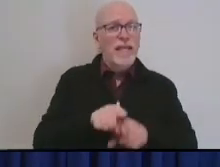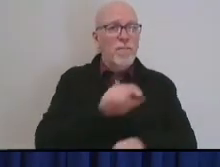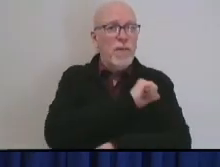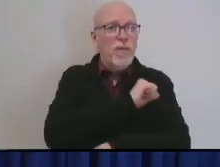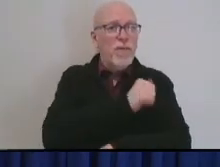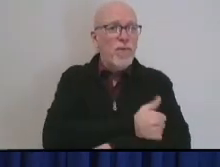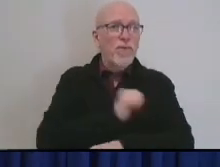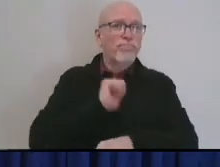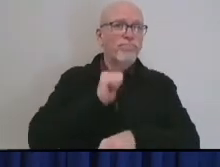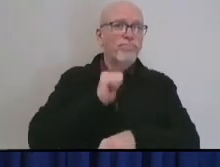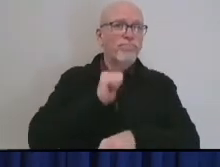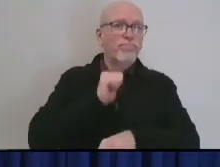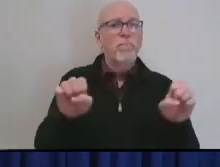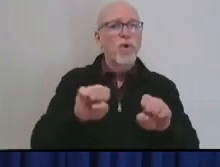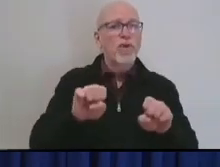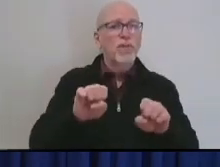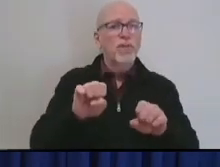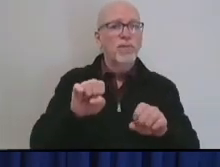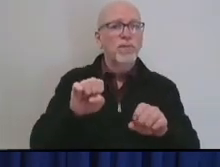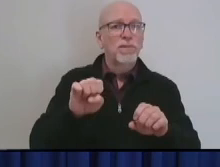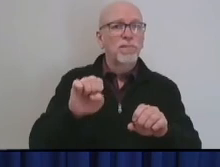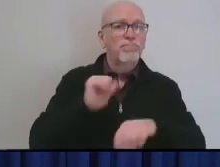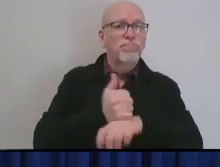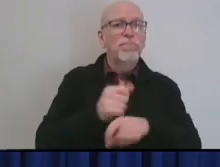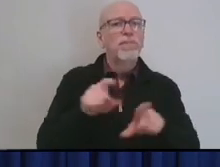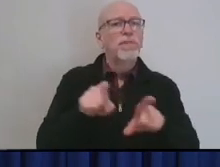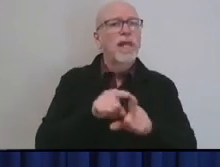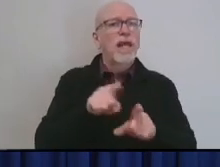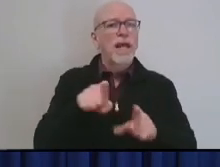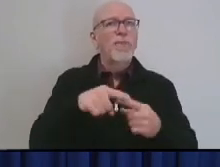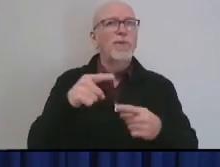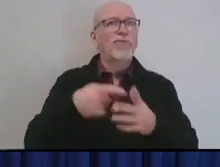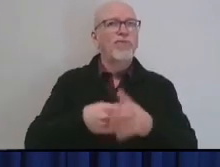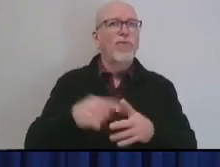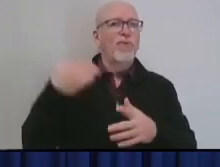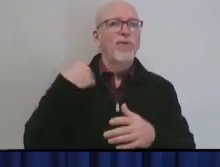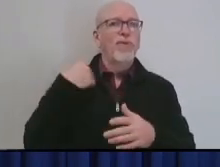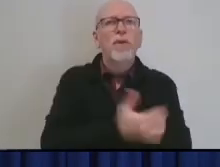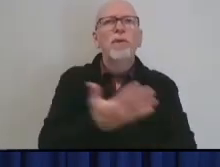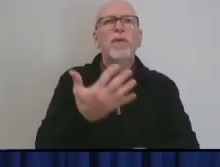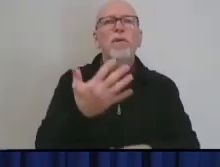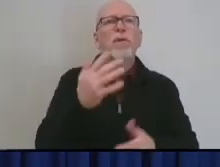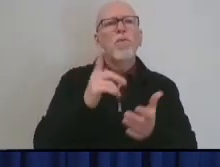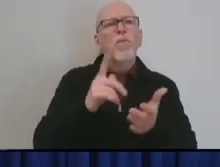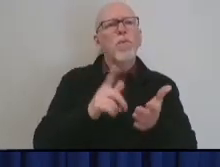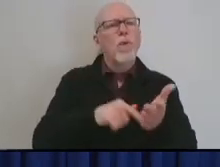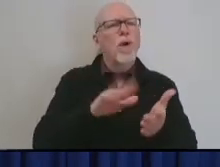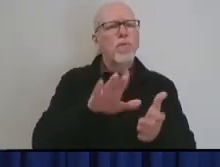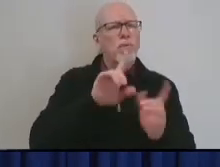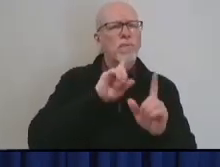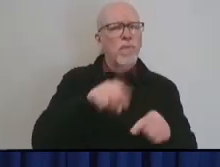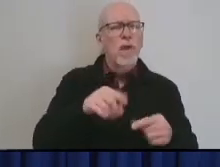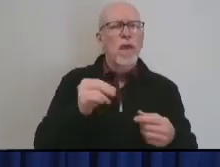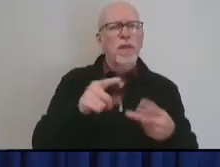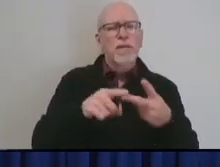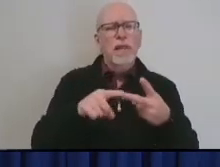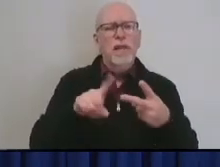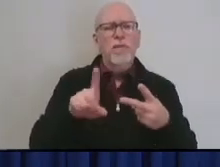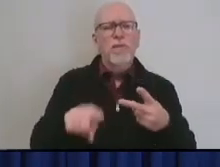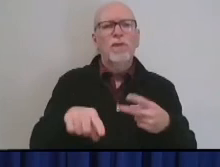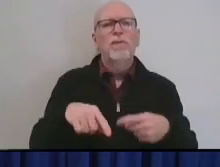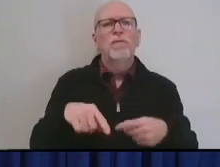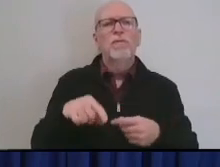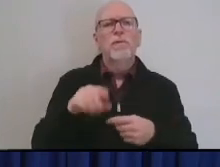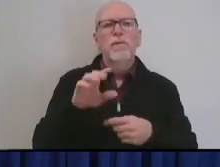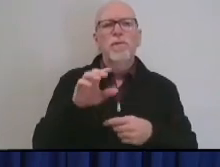emergency measures as you did when this thing started? Your colleagues in the State House want to that. And my second question is, with Northwest